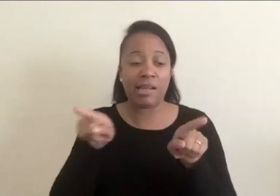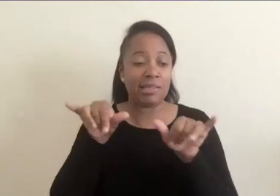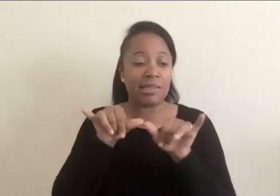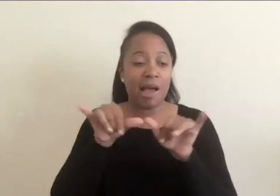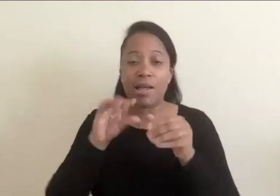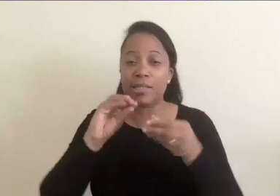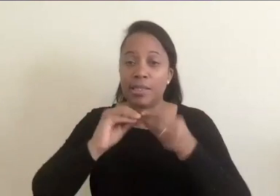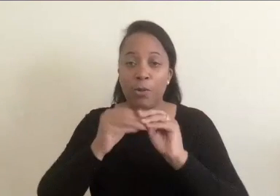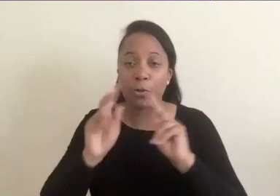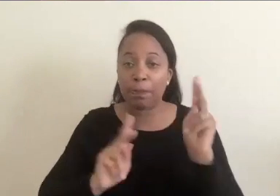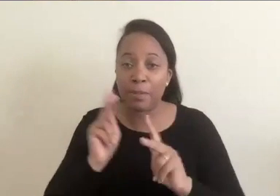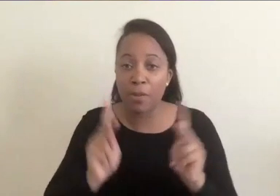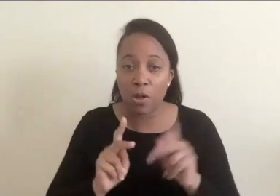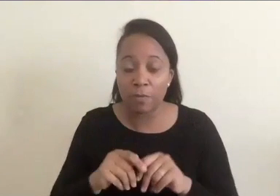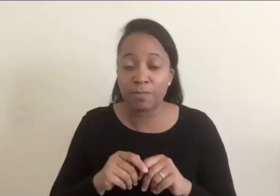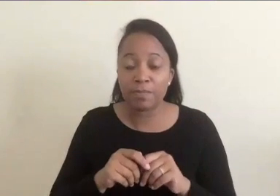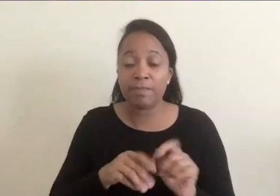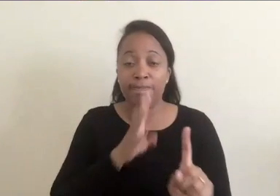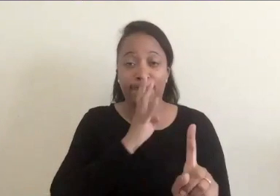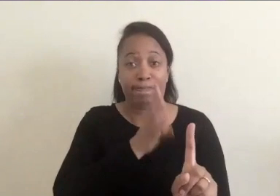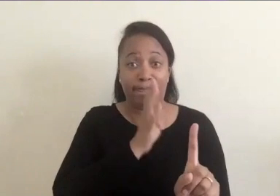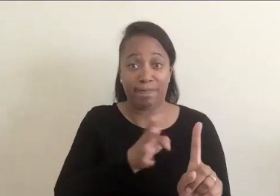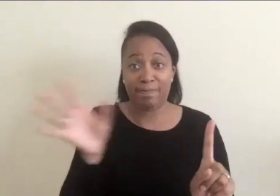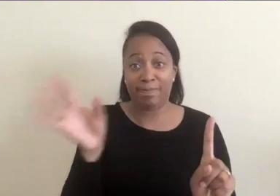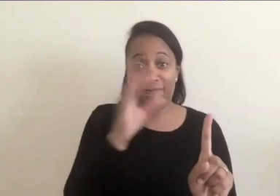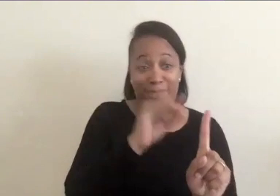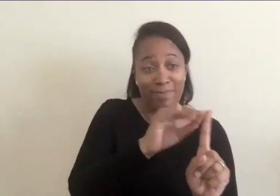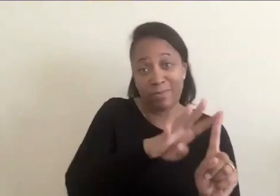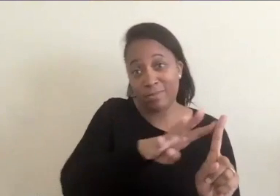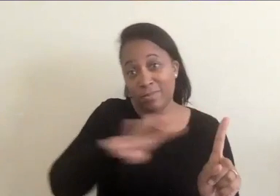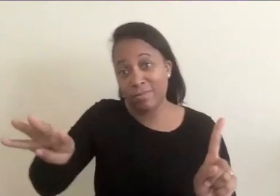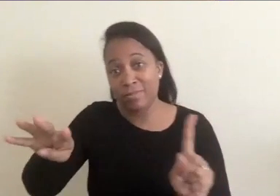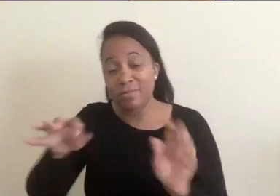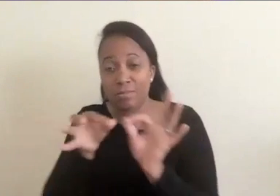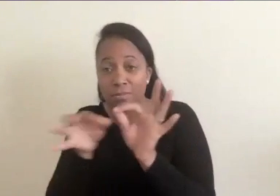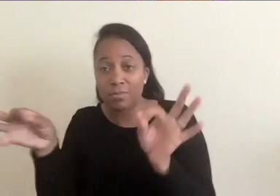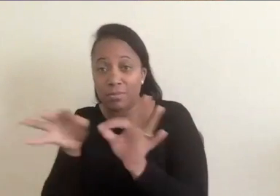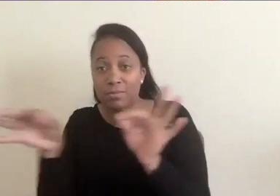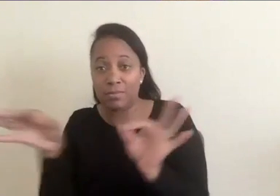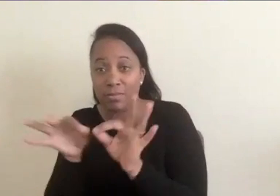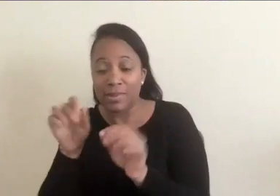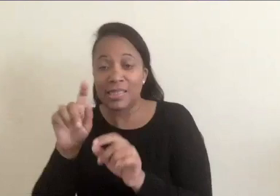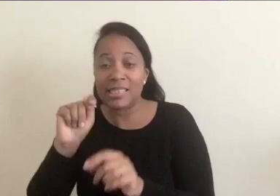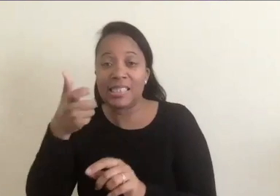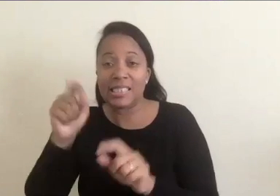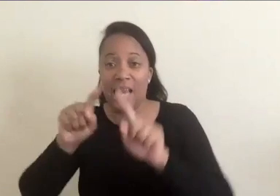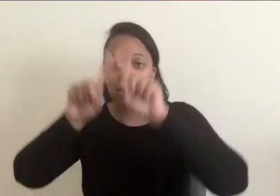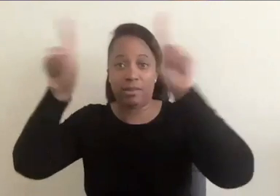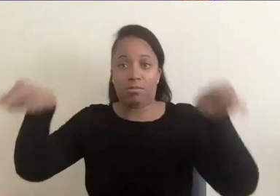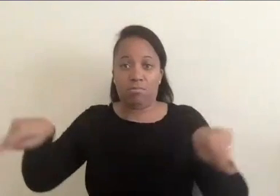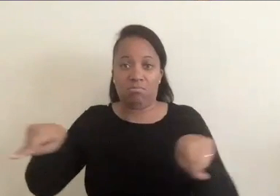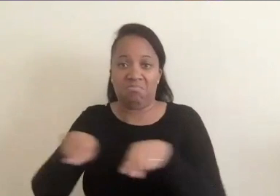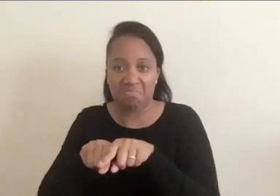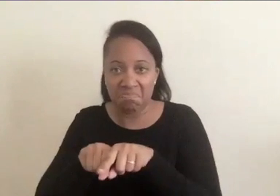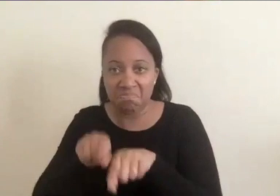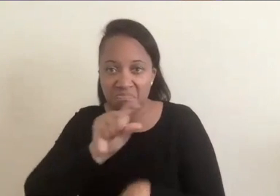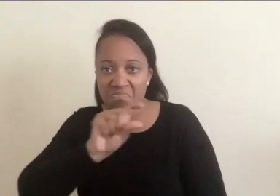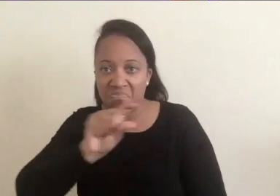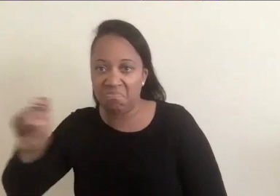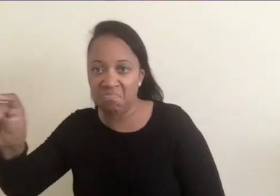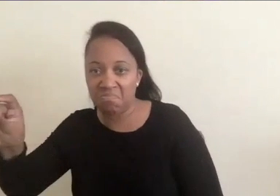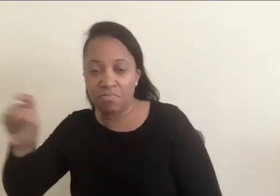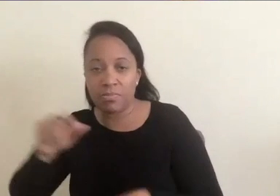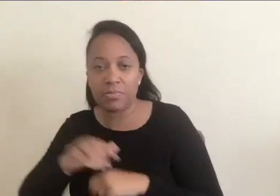is transmitted from the microphone to our certified reporter, and it's displayed as text on a large